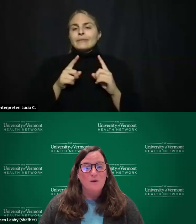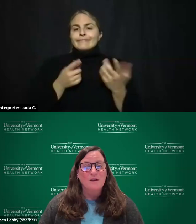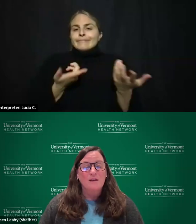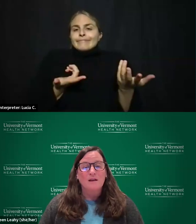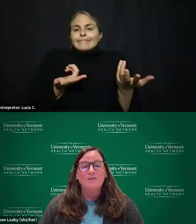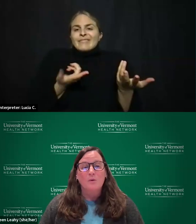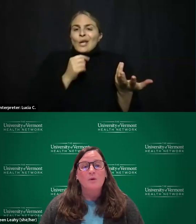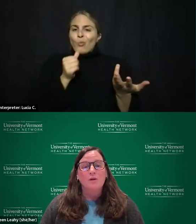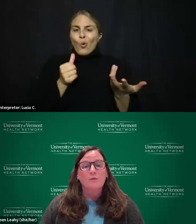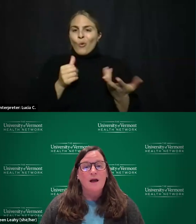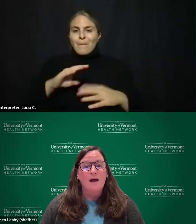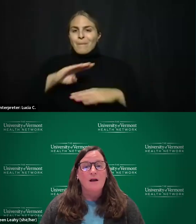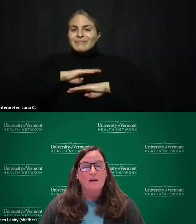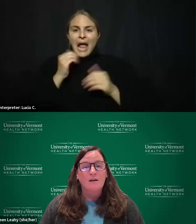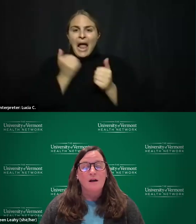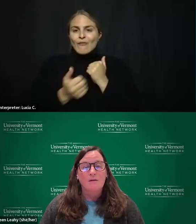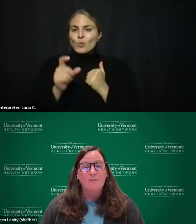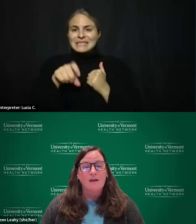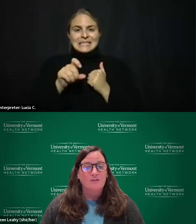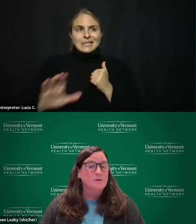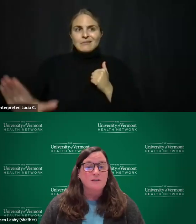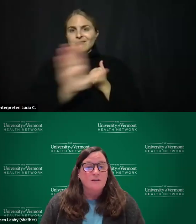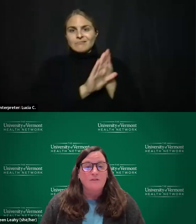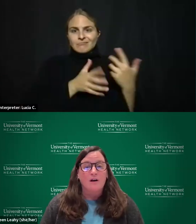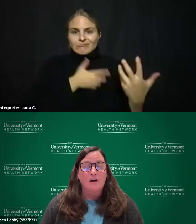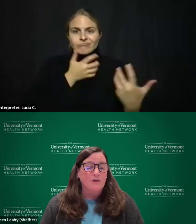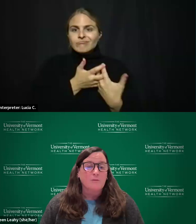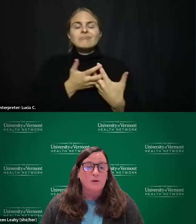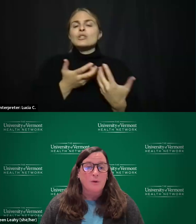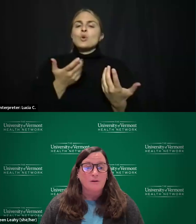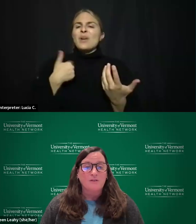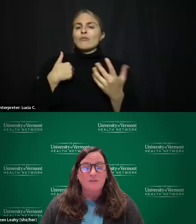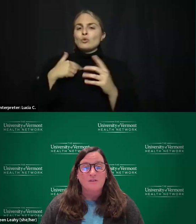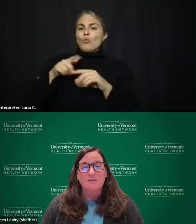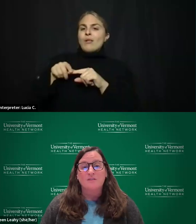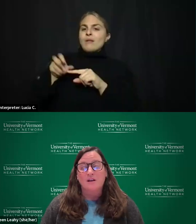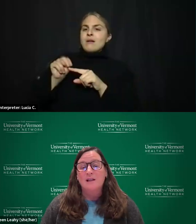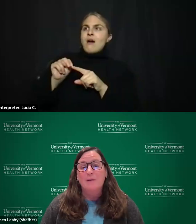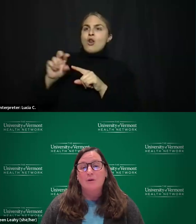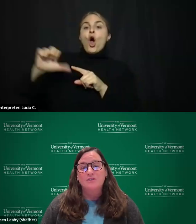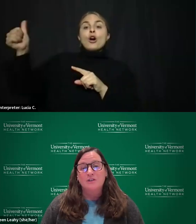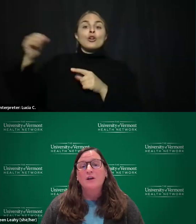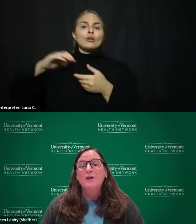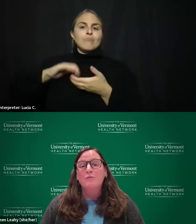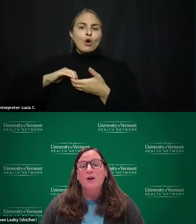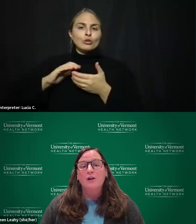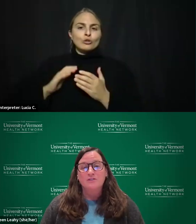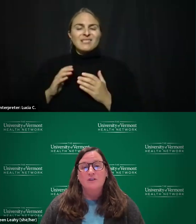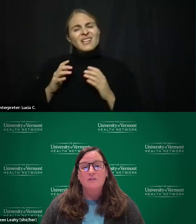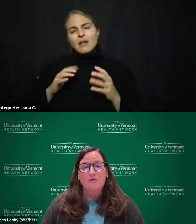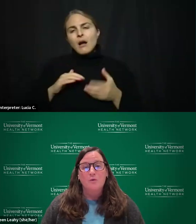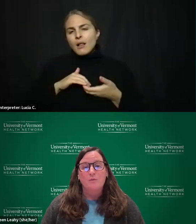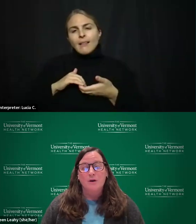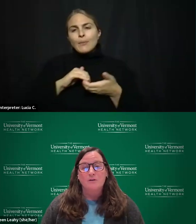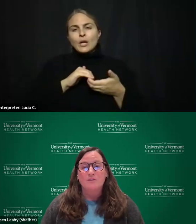for everyone. And so we will rely on the expertise of our community partners. This is a collaboration